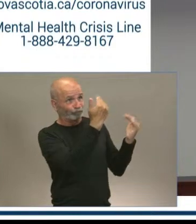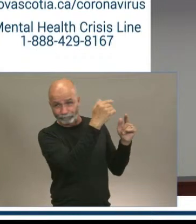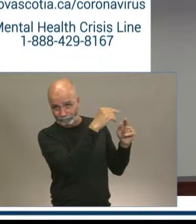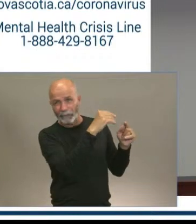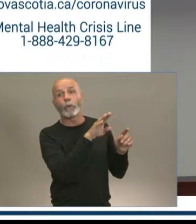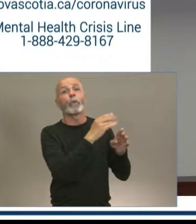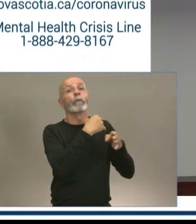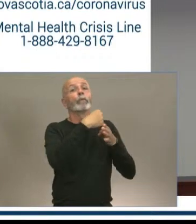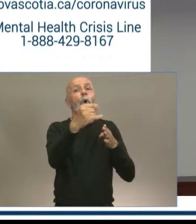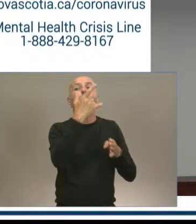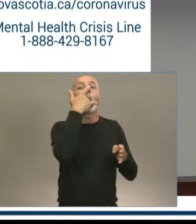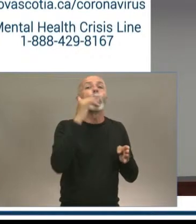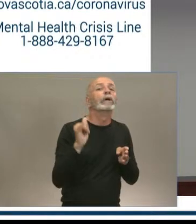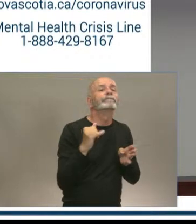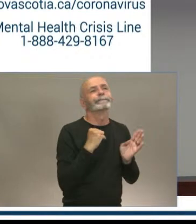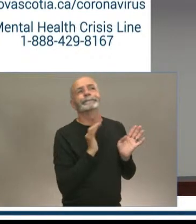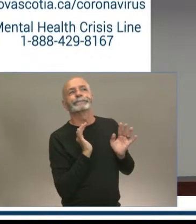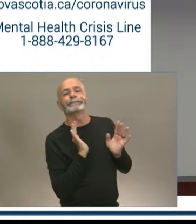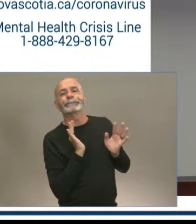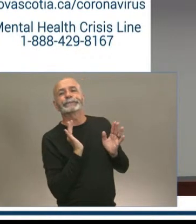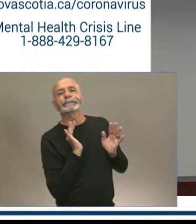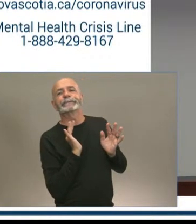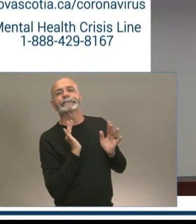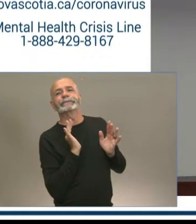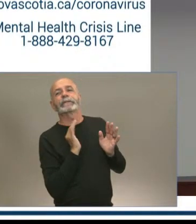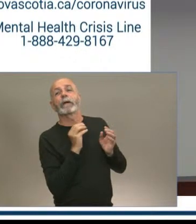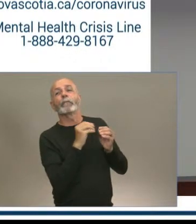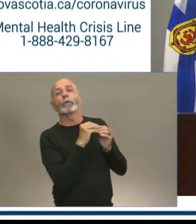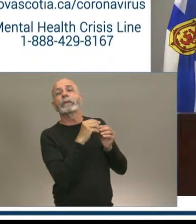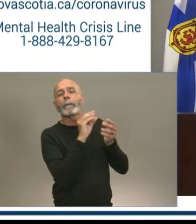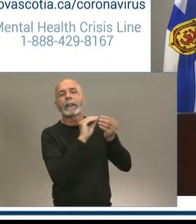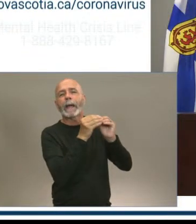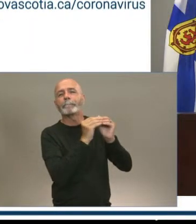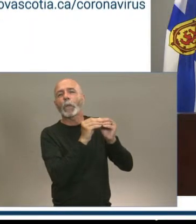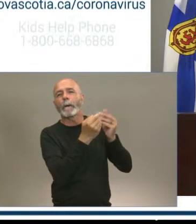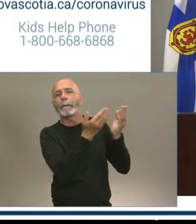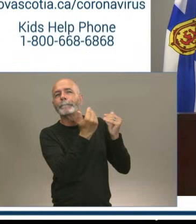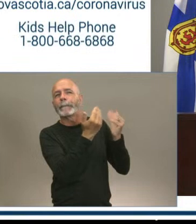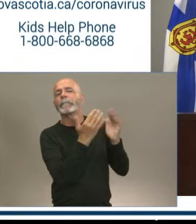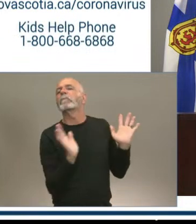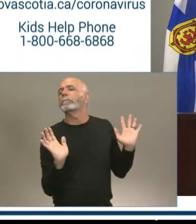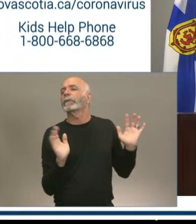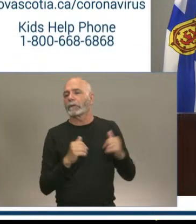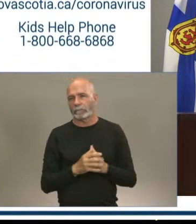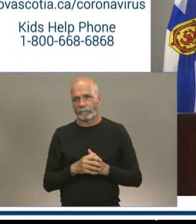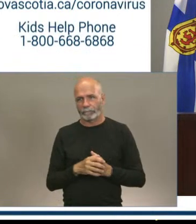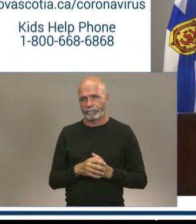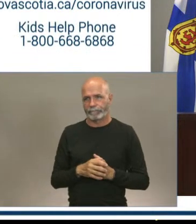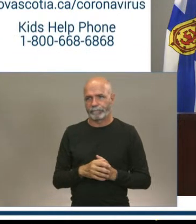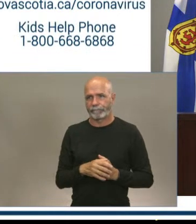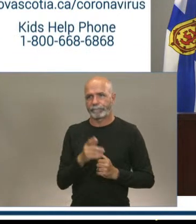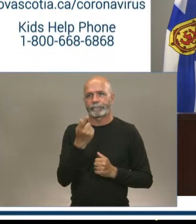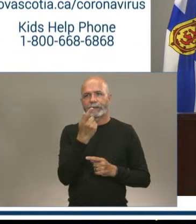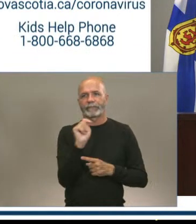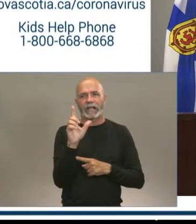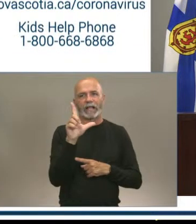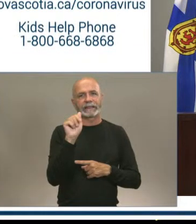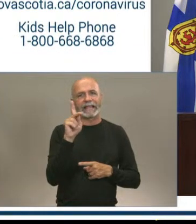risk with those small numbers. Next, we'll go to Pat Healy with The Laker. Go ahead, Pat.